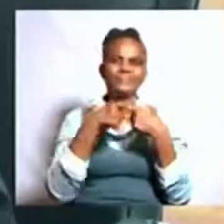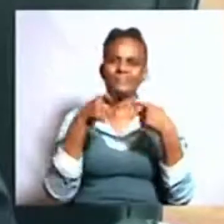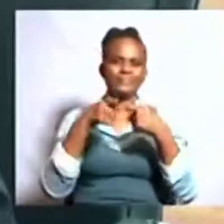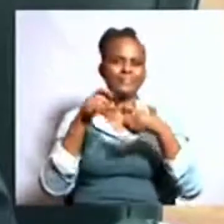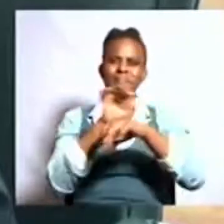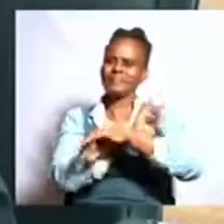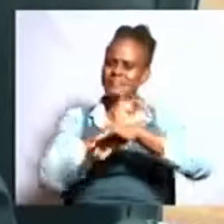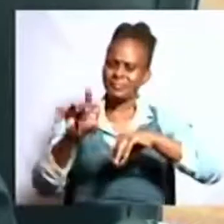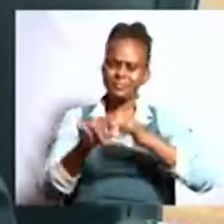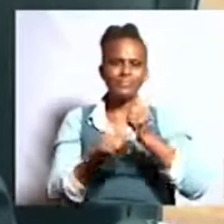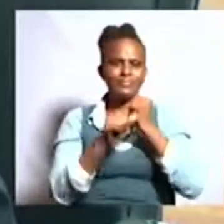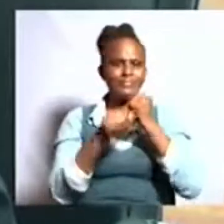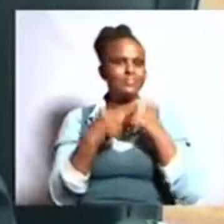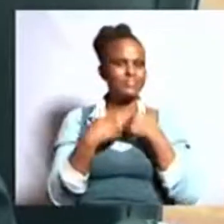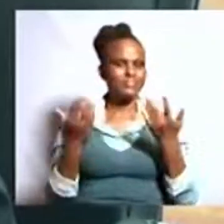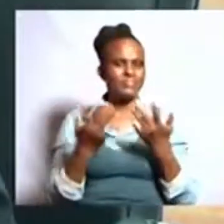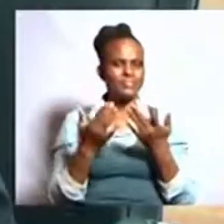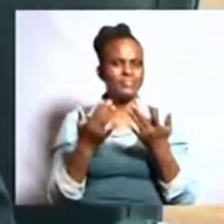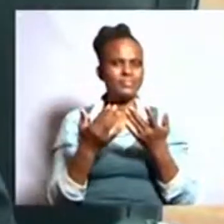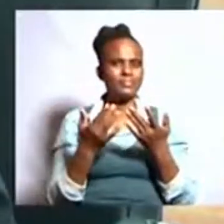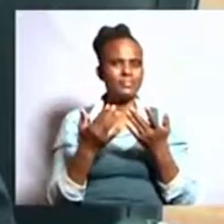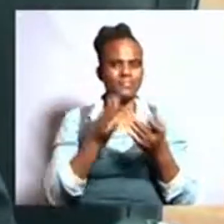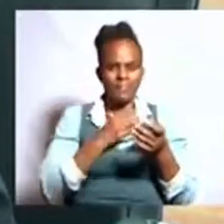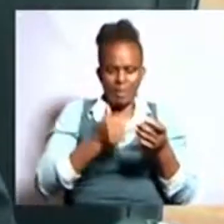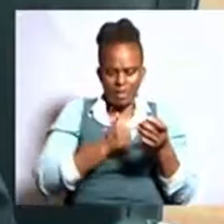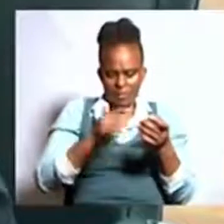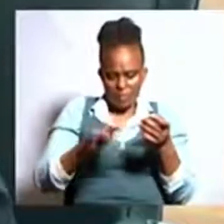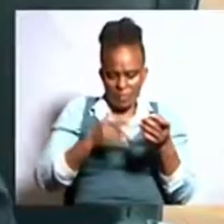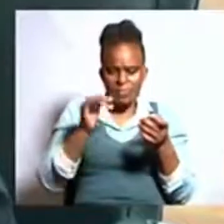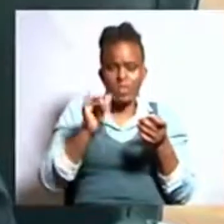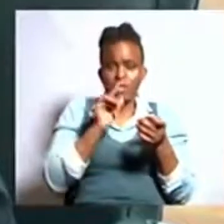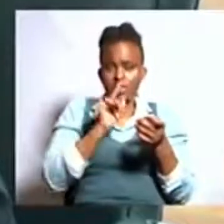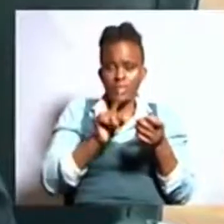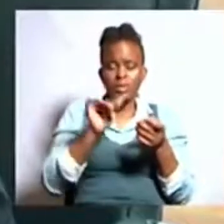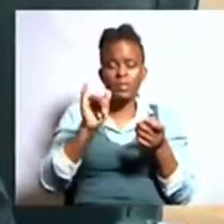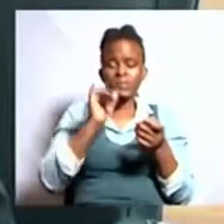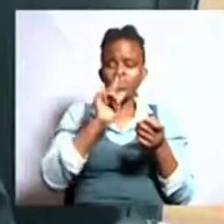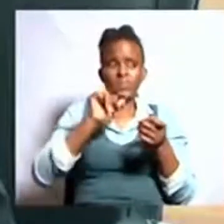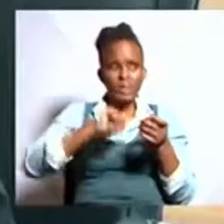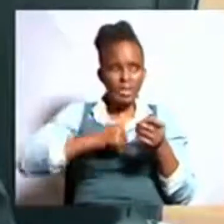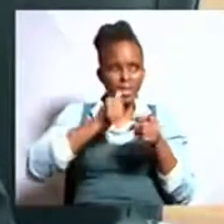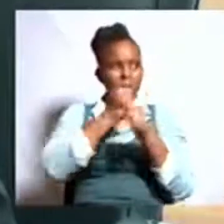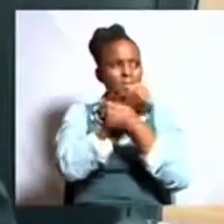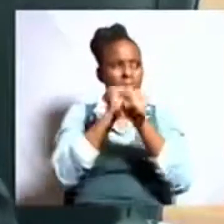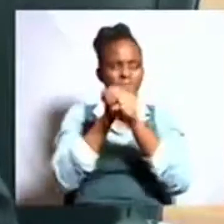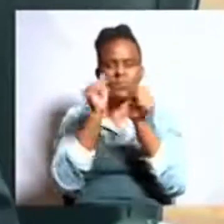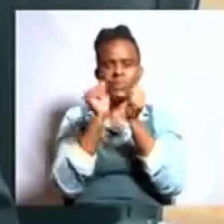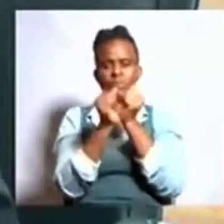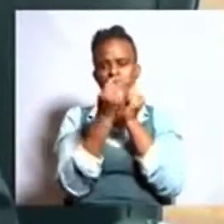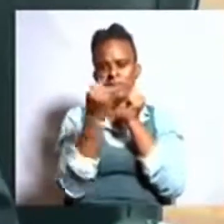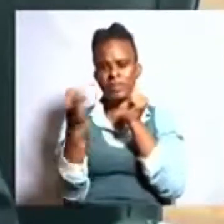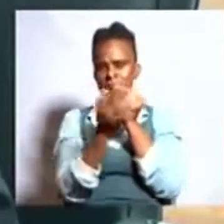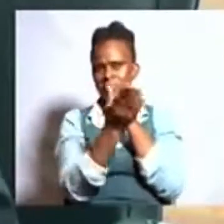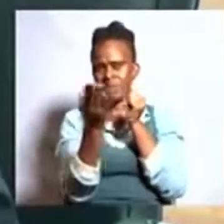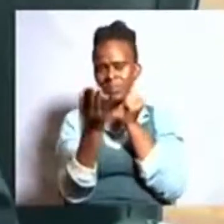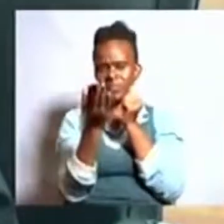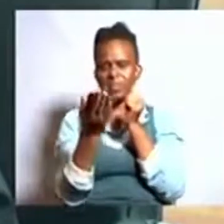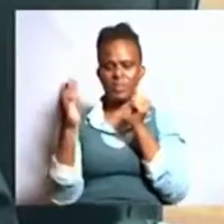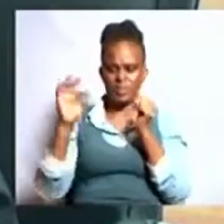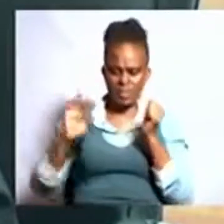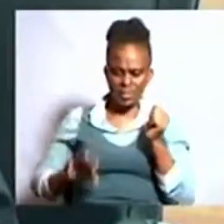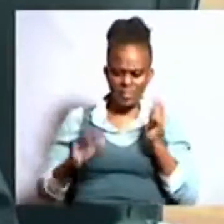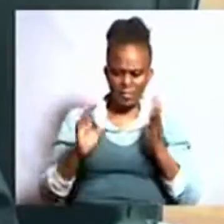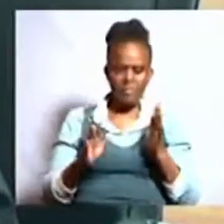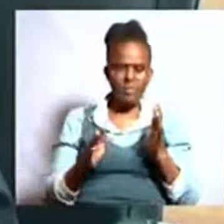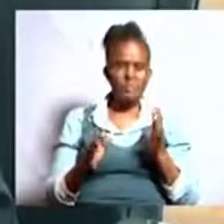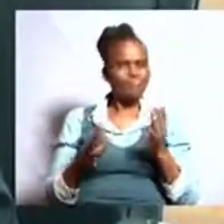Zanaco agents? I feel that obviously we can be dealing with an issue where beneficiaries